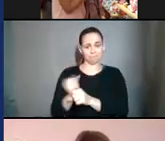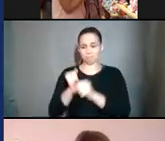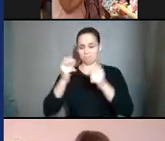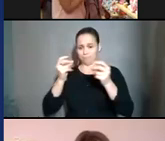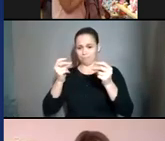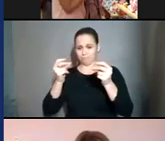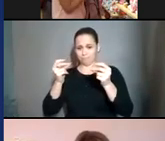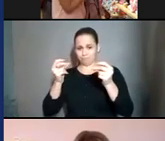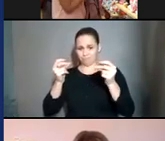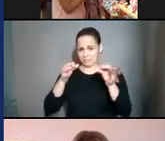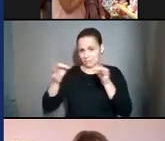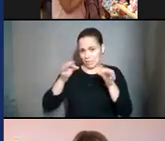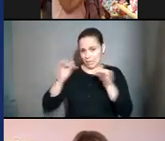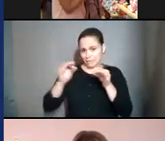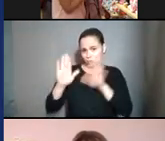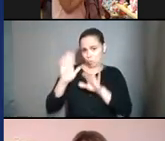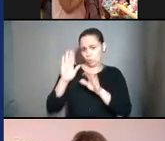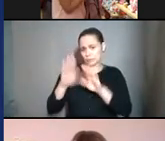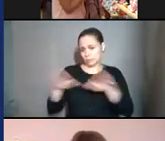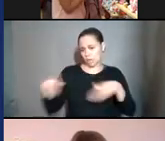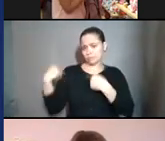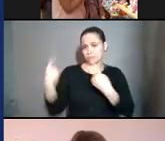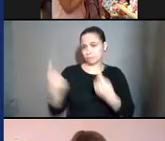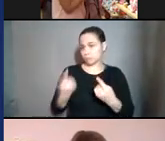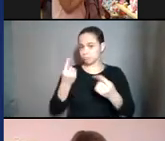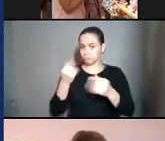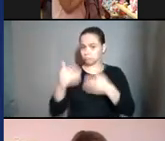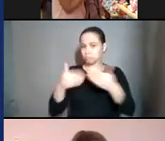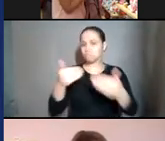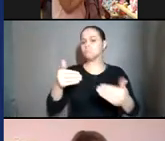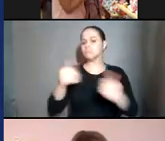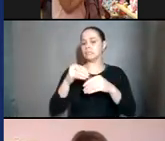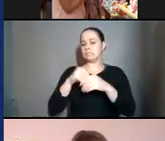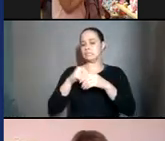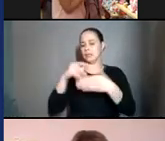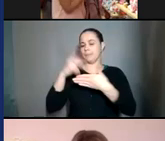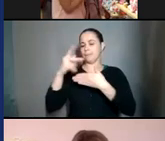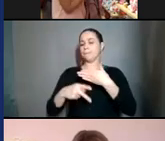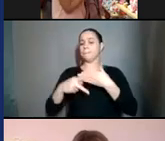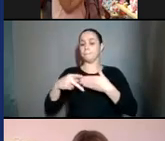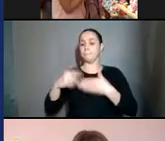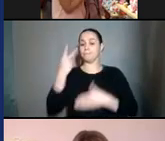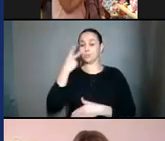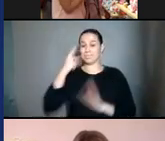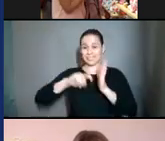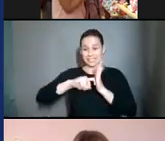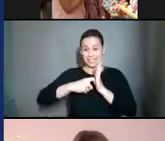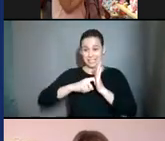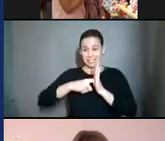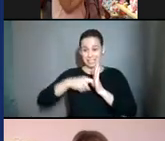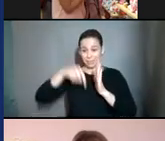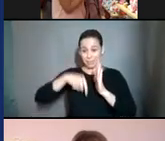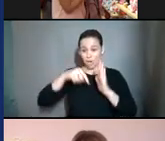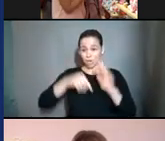Dreambox. There is a key at the bottom right side. The light green shows the areas